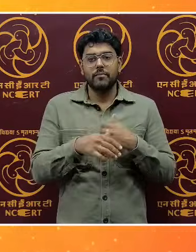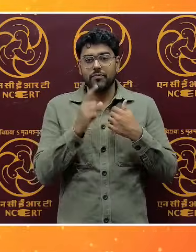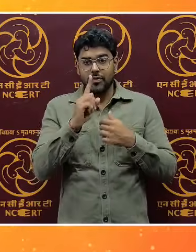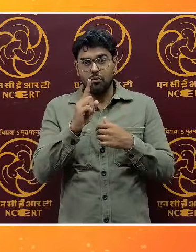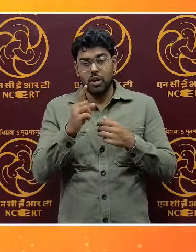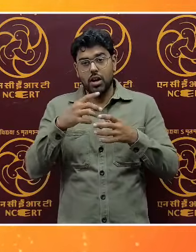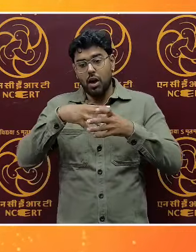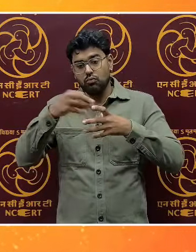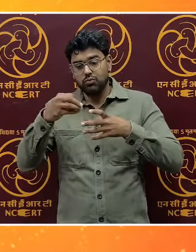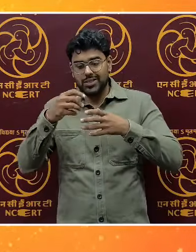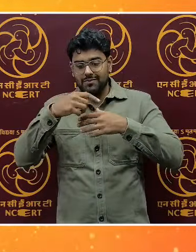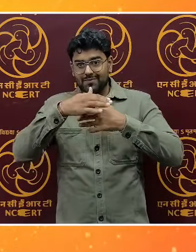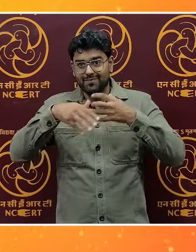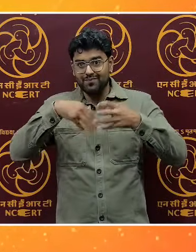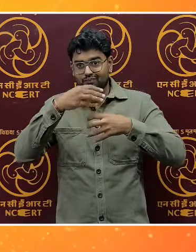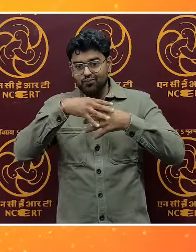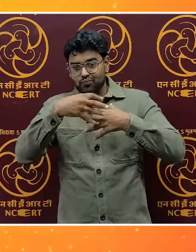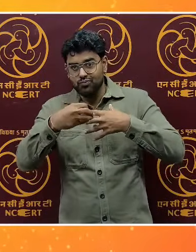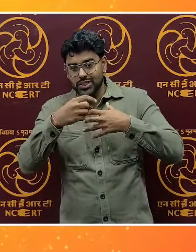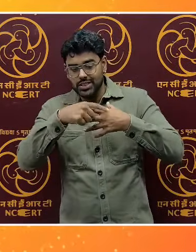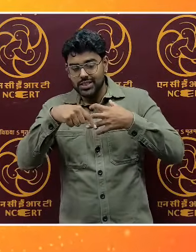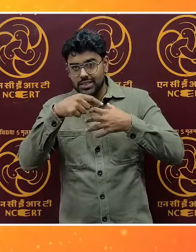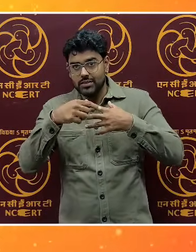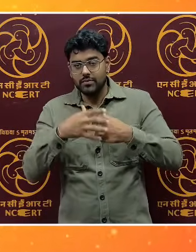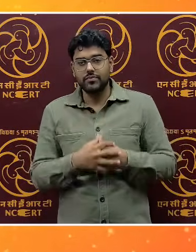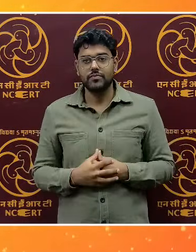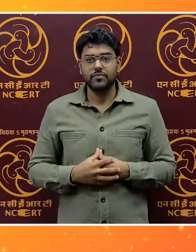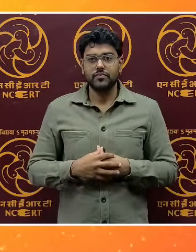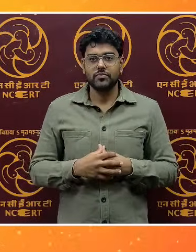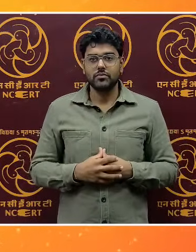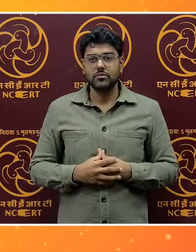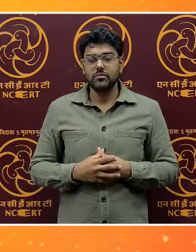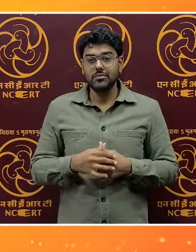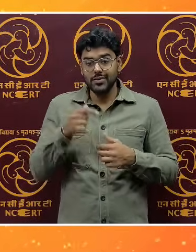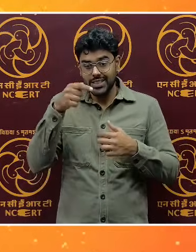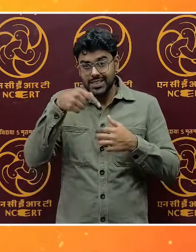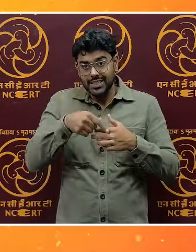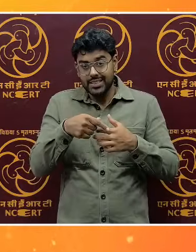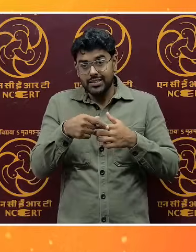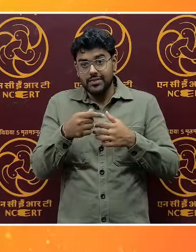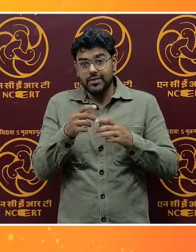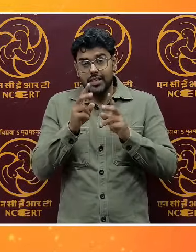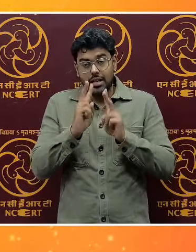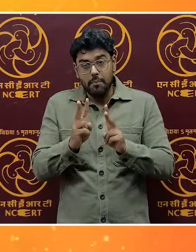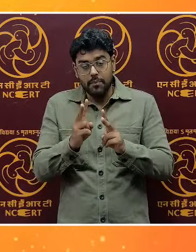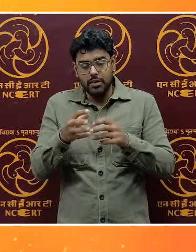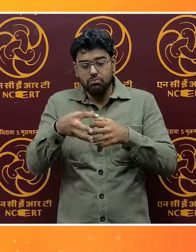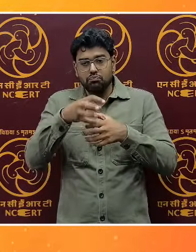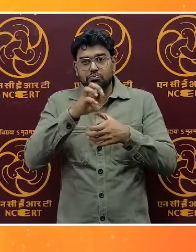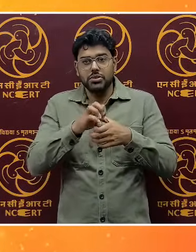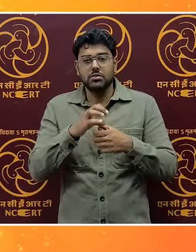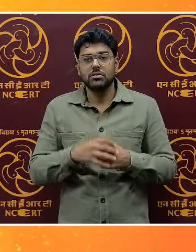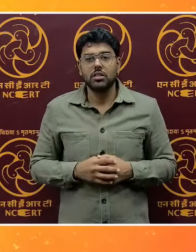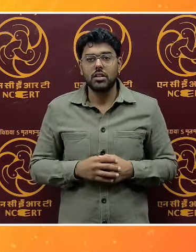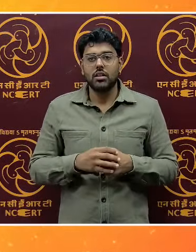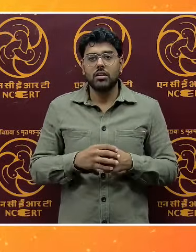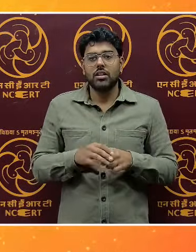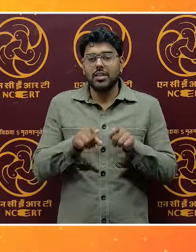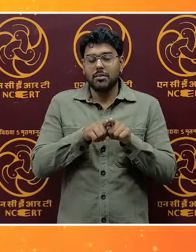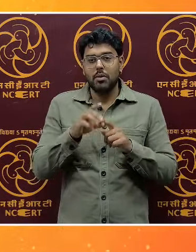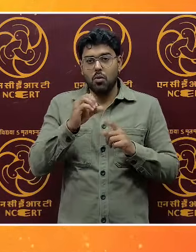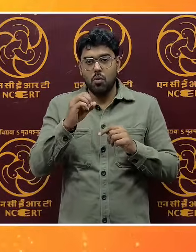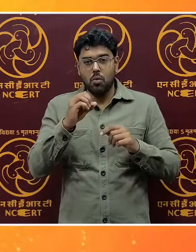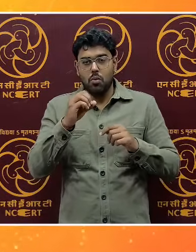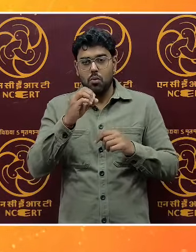its outermost shell, and that 1 electron it has to give to become stable. So we talk of octet rule,